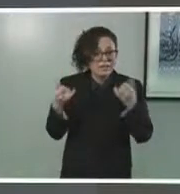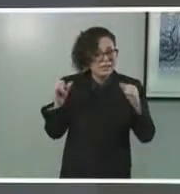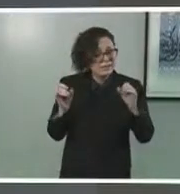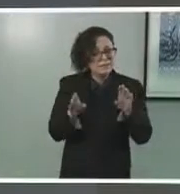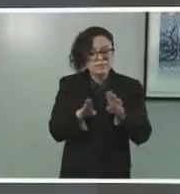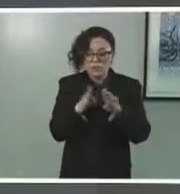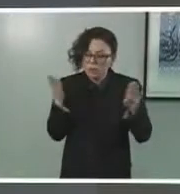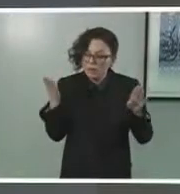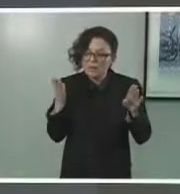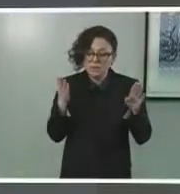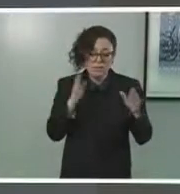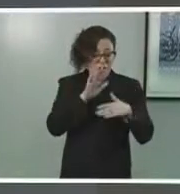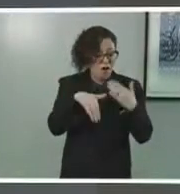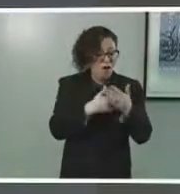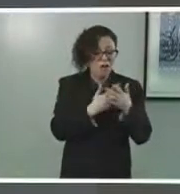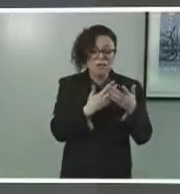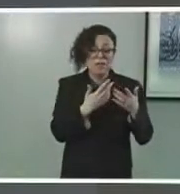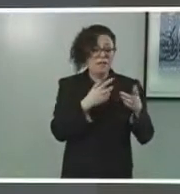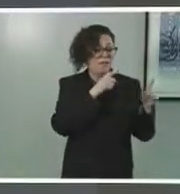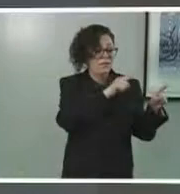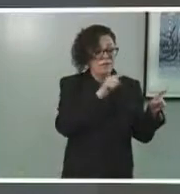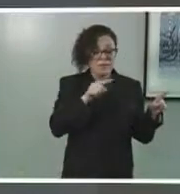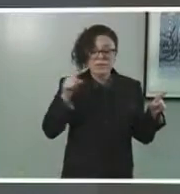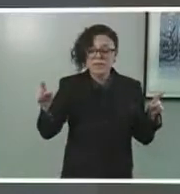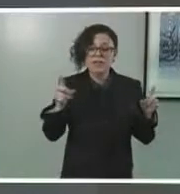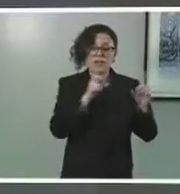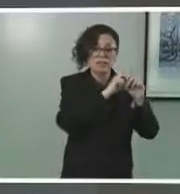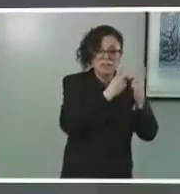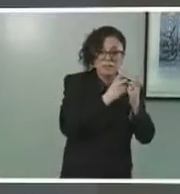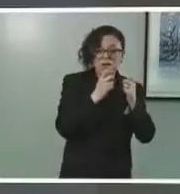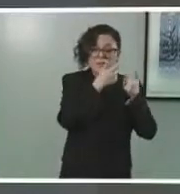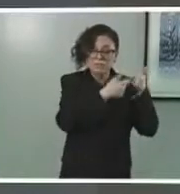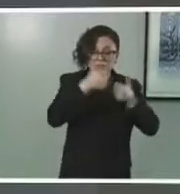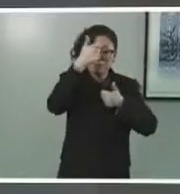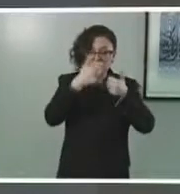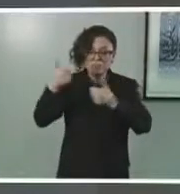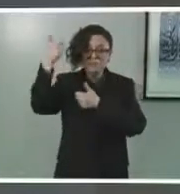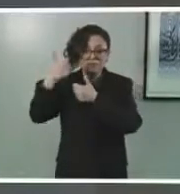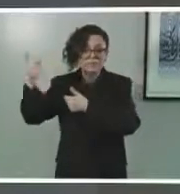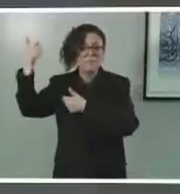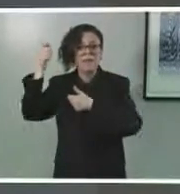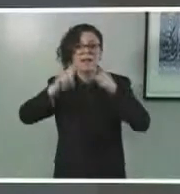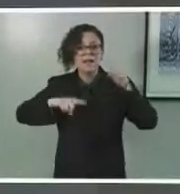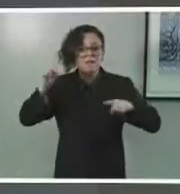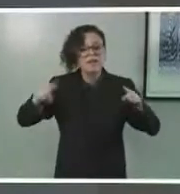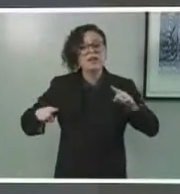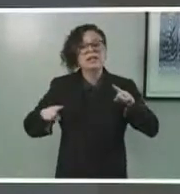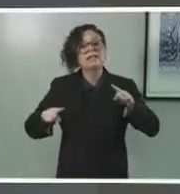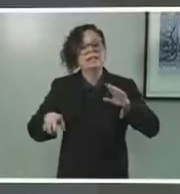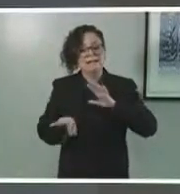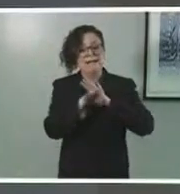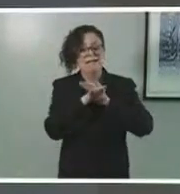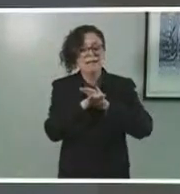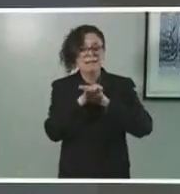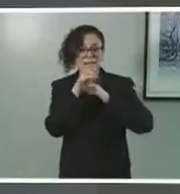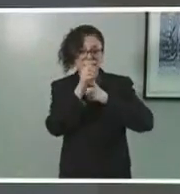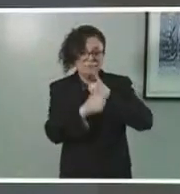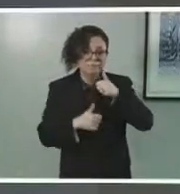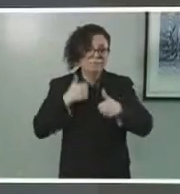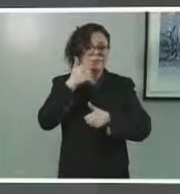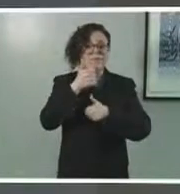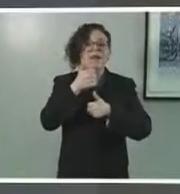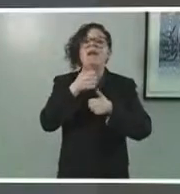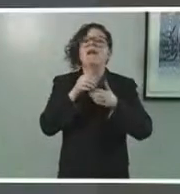communication with all of those department heads and very selected officials. They're doing everything they can to keep this county